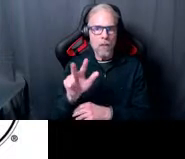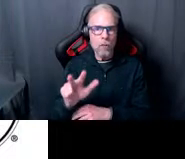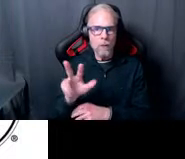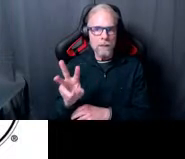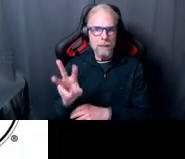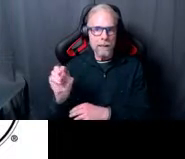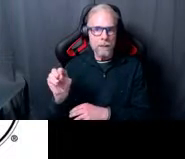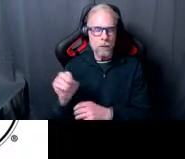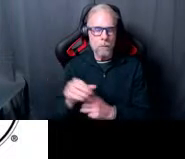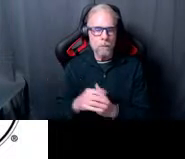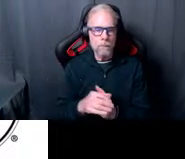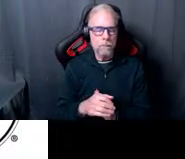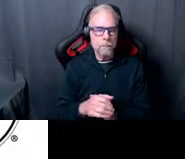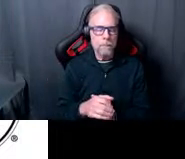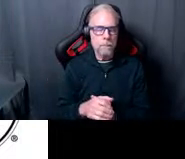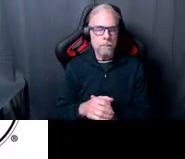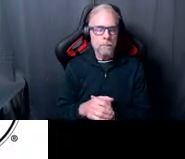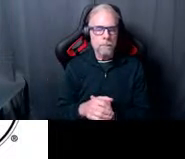801.360.